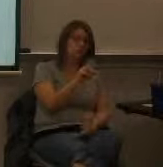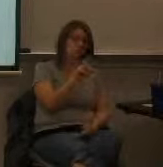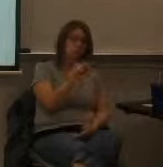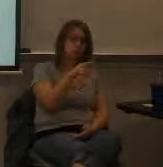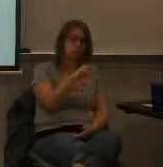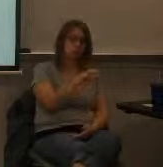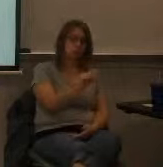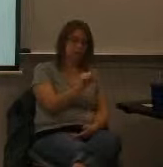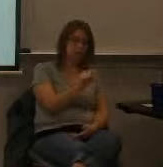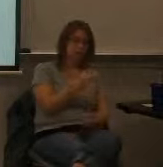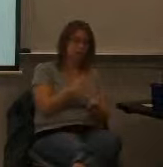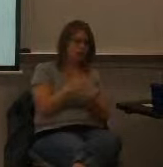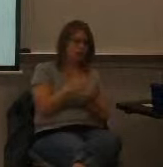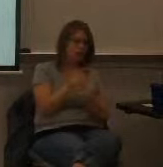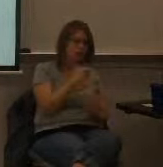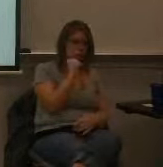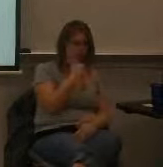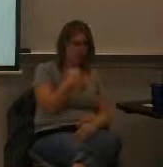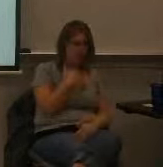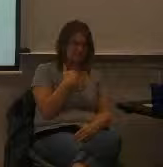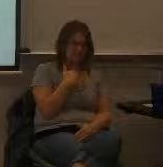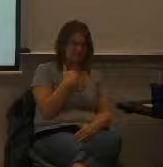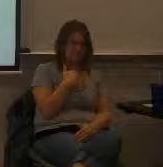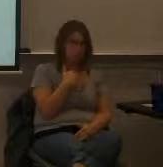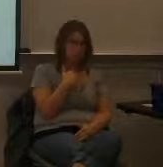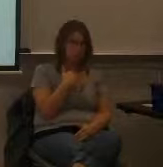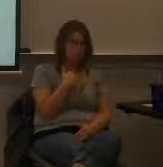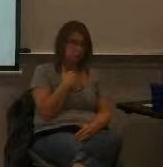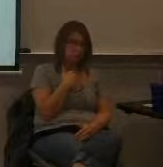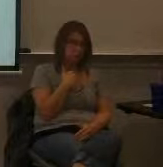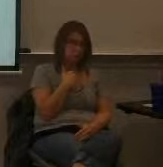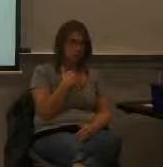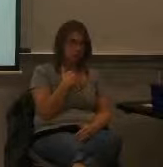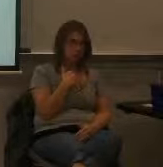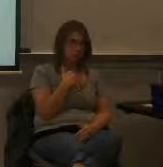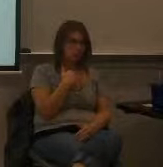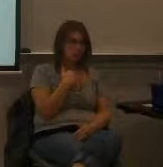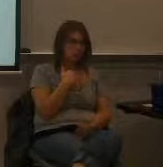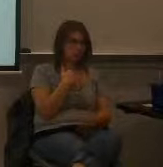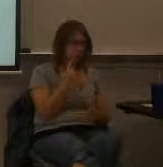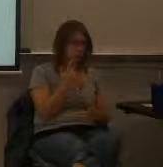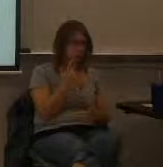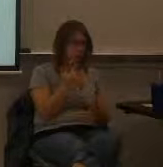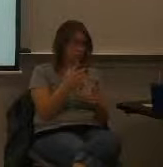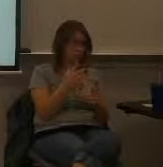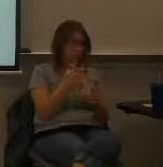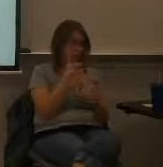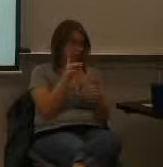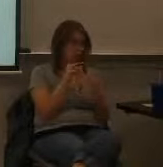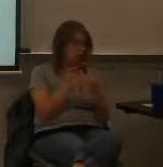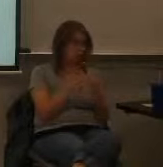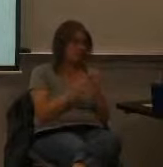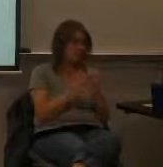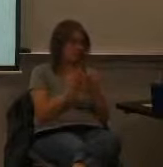oftentimes you won't have these, which are weather-wise are some of the most stable systems.